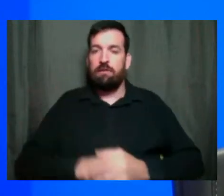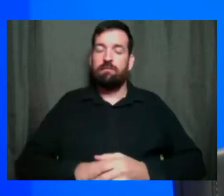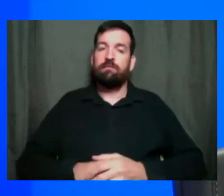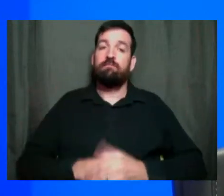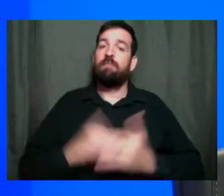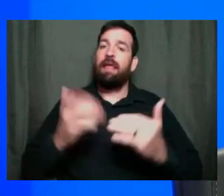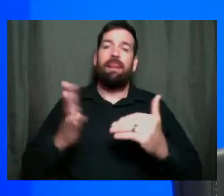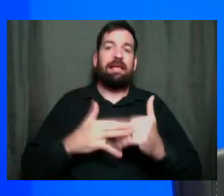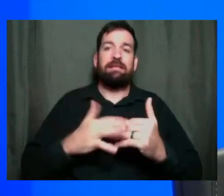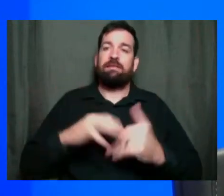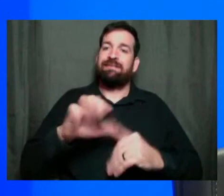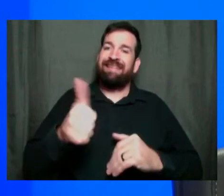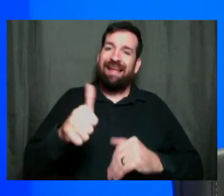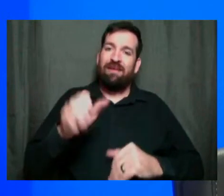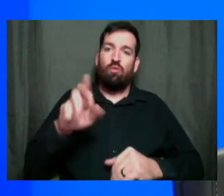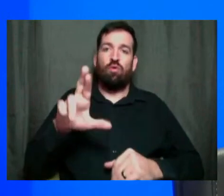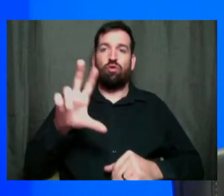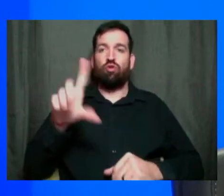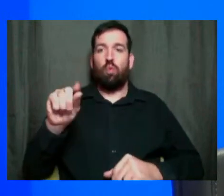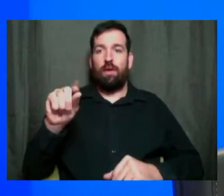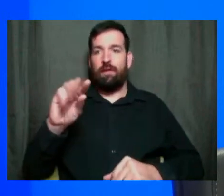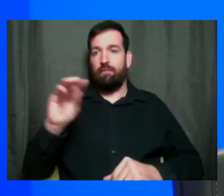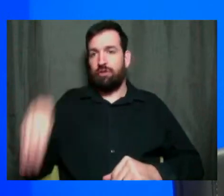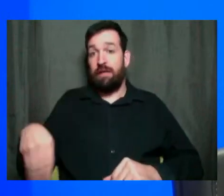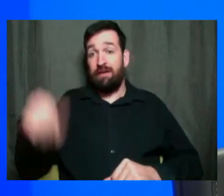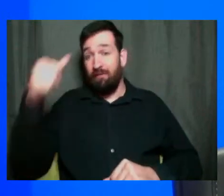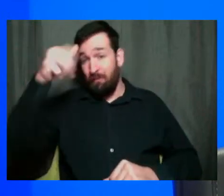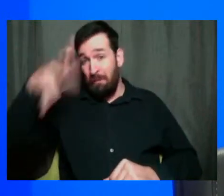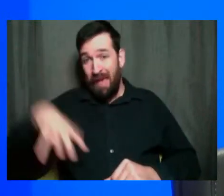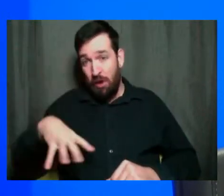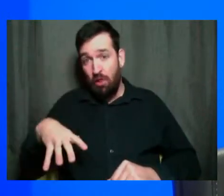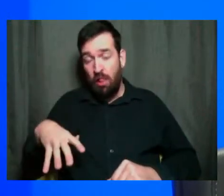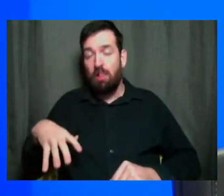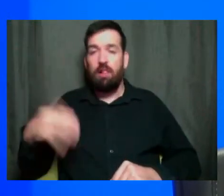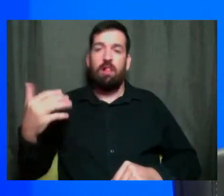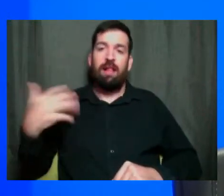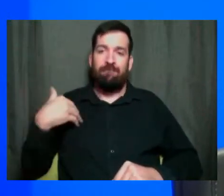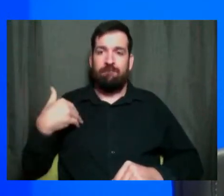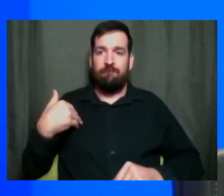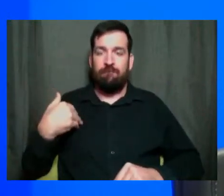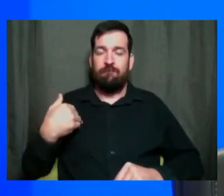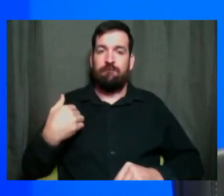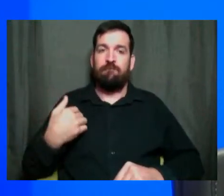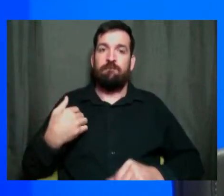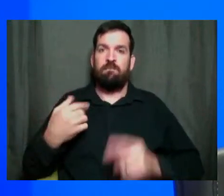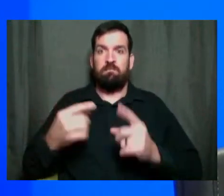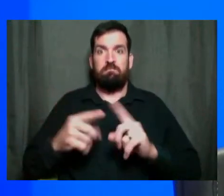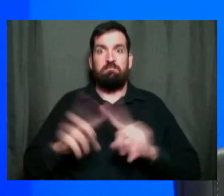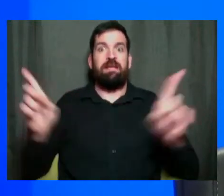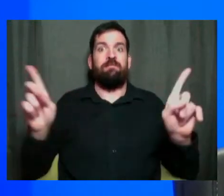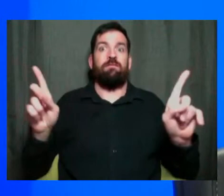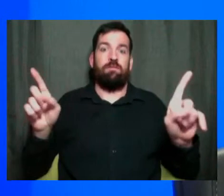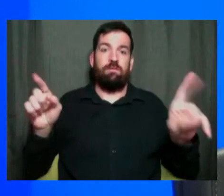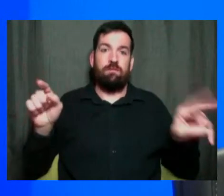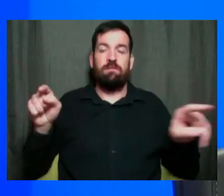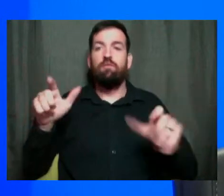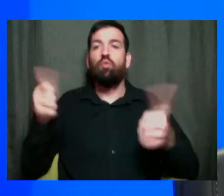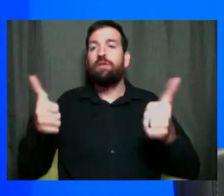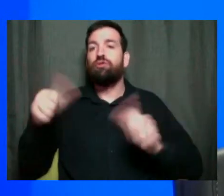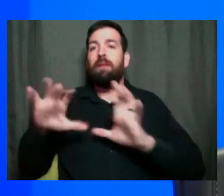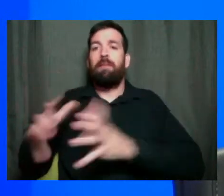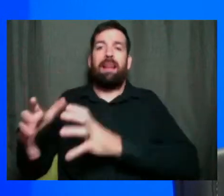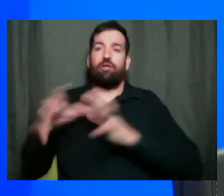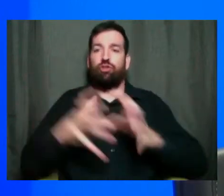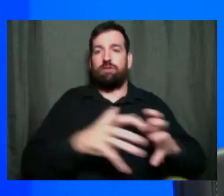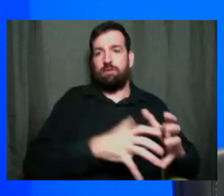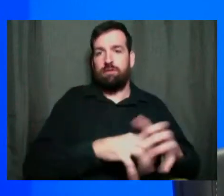10, if not 20% of the population of males, by and large, will have it. There's a big difference on the population you study, too. Like I